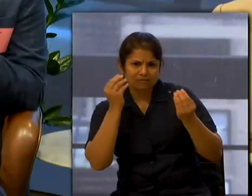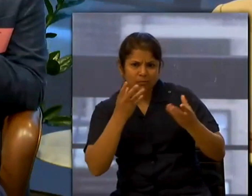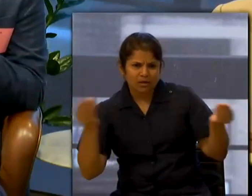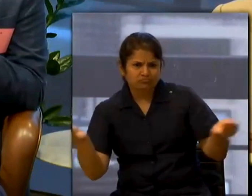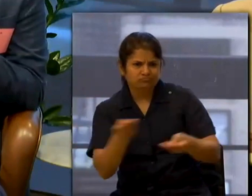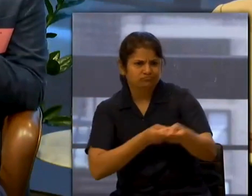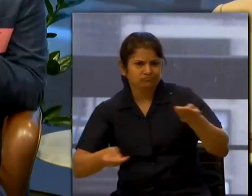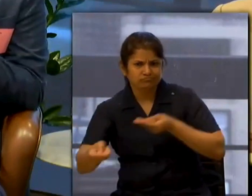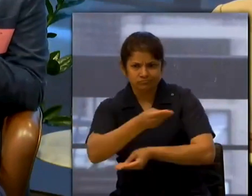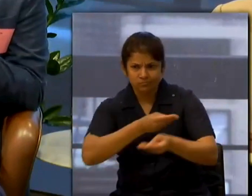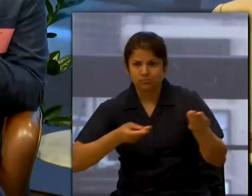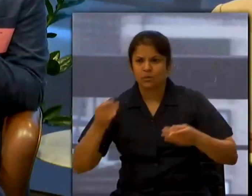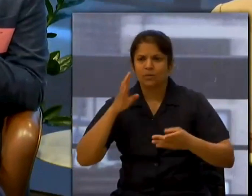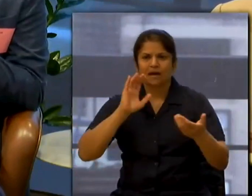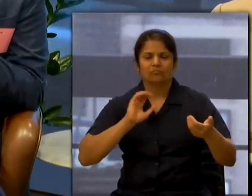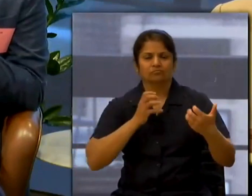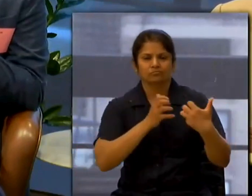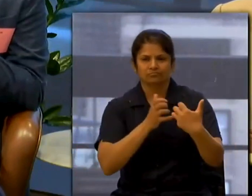diverse communities.